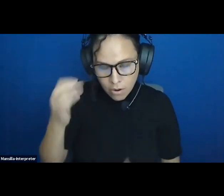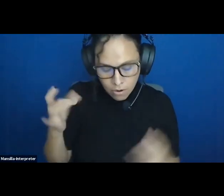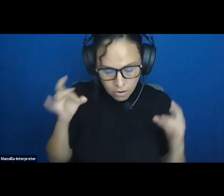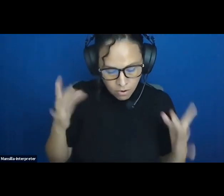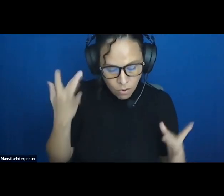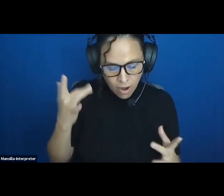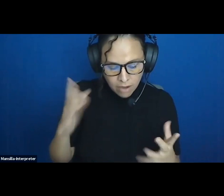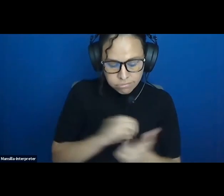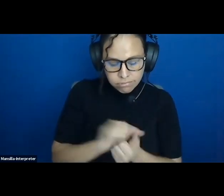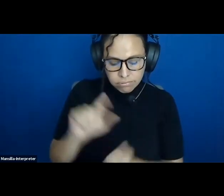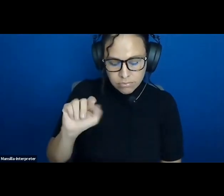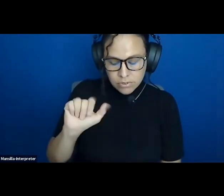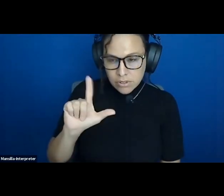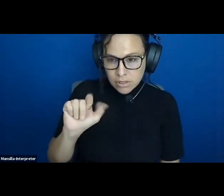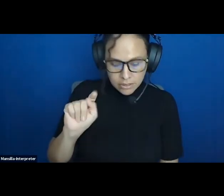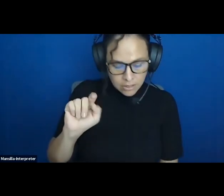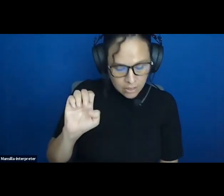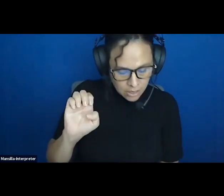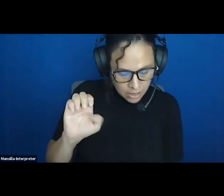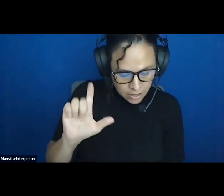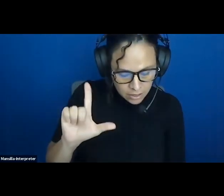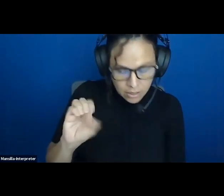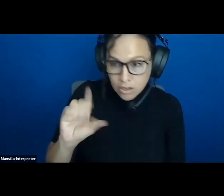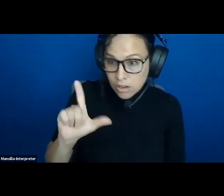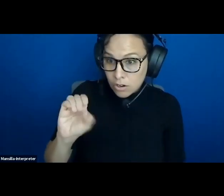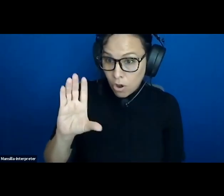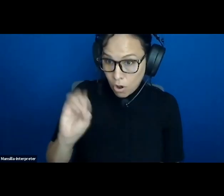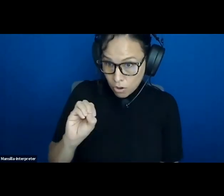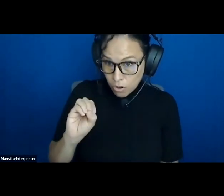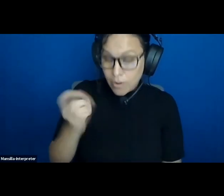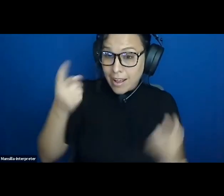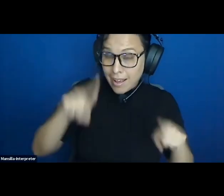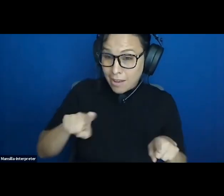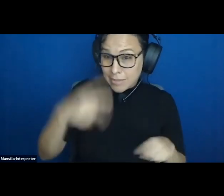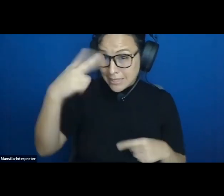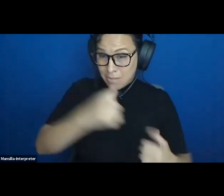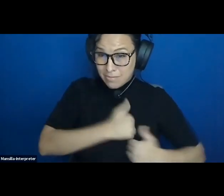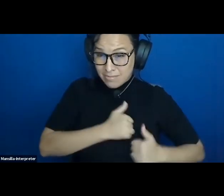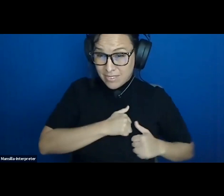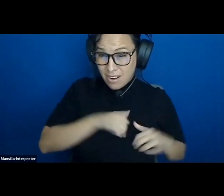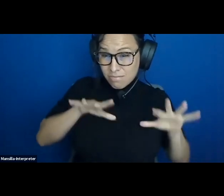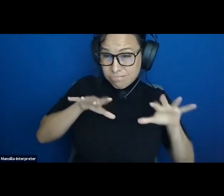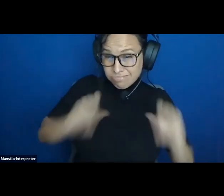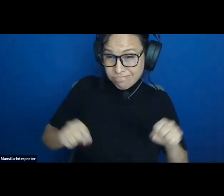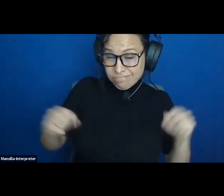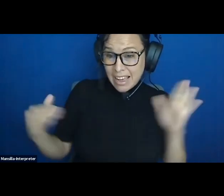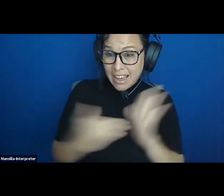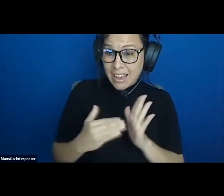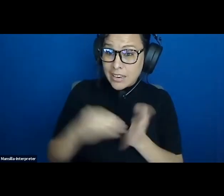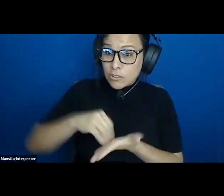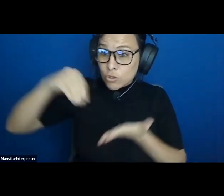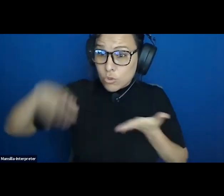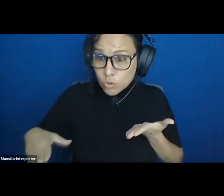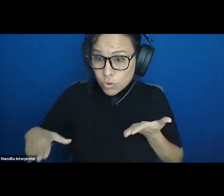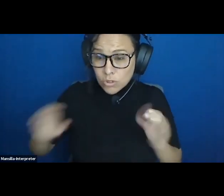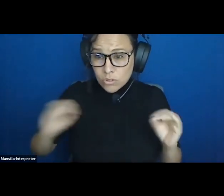massacre, when the Mexican armed forces attacked unarmed civilians, most of them students, that were protesting the lack of